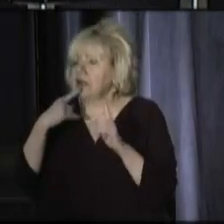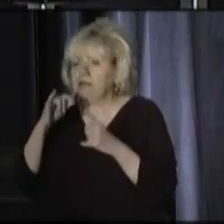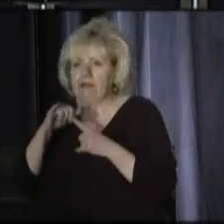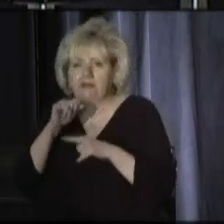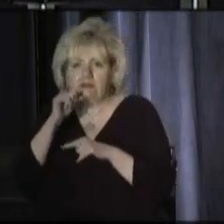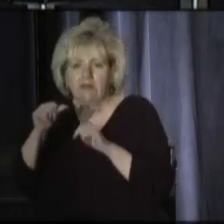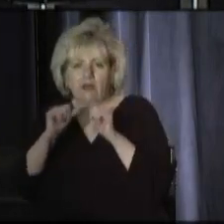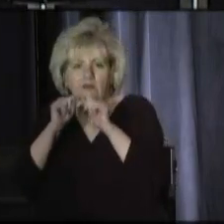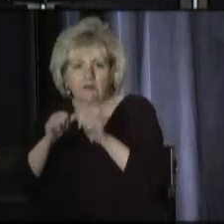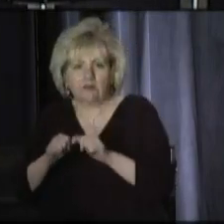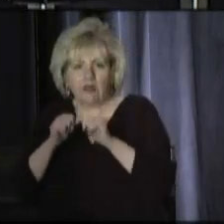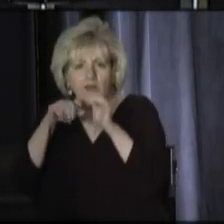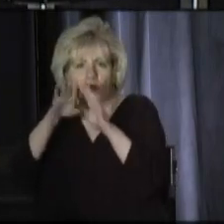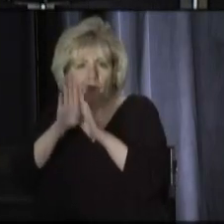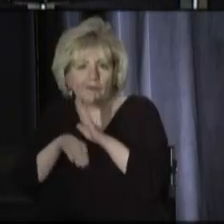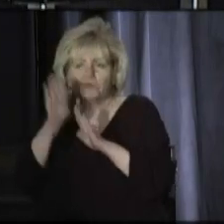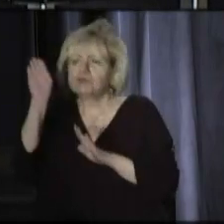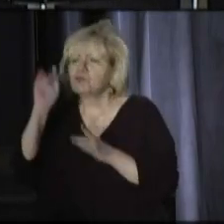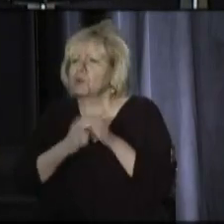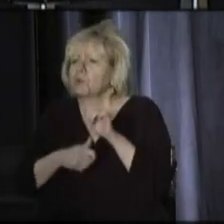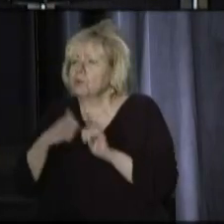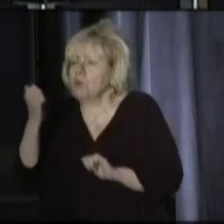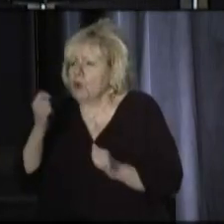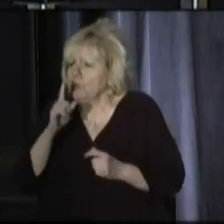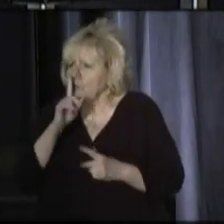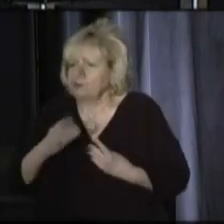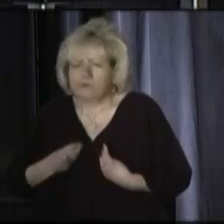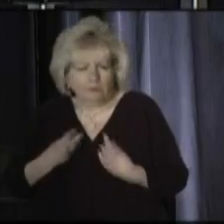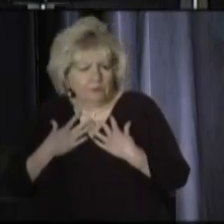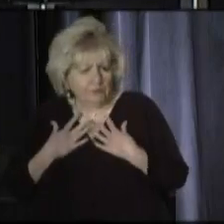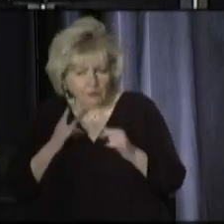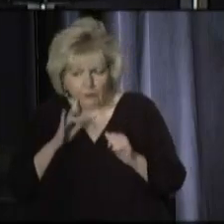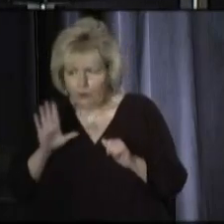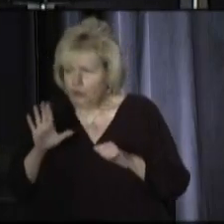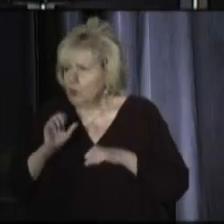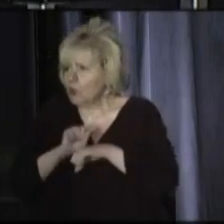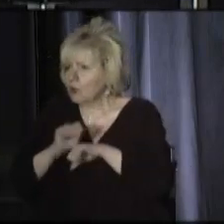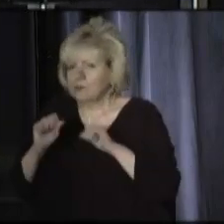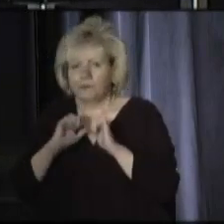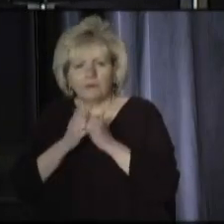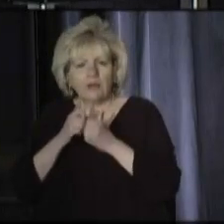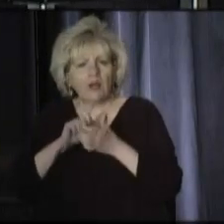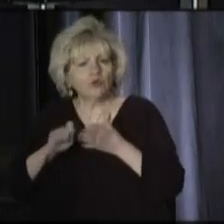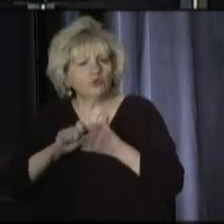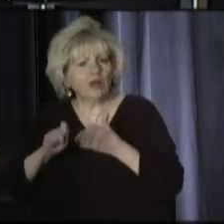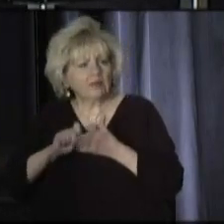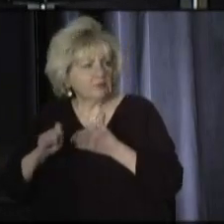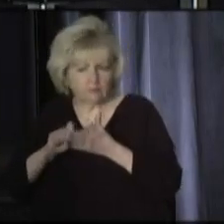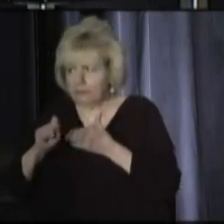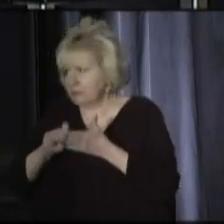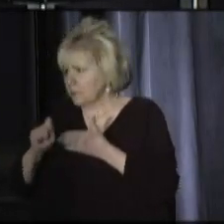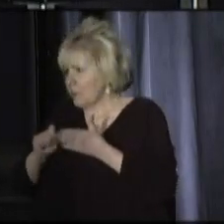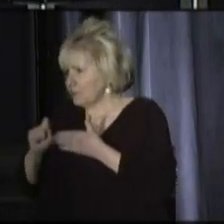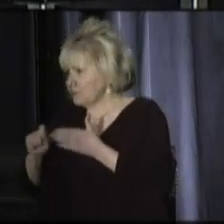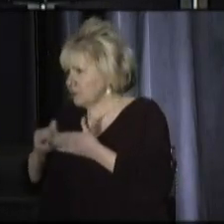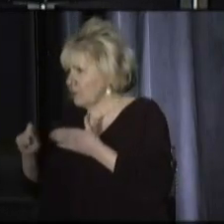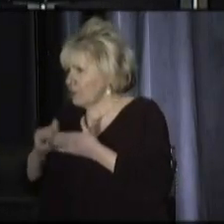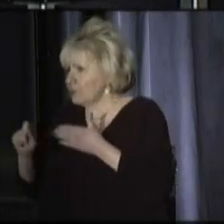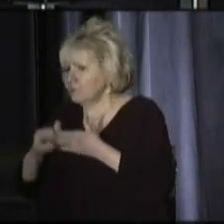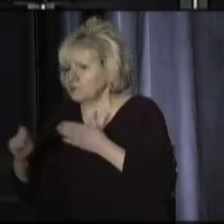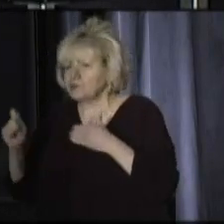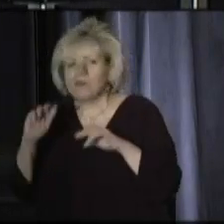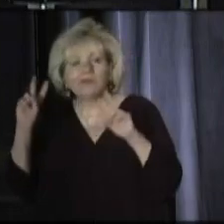now at 33 years old are the same stories I was writing then. Like, I tried so hard to get away from my life and get away from